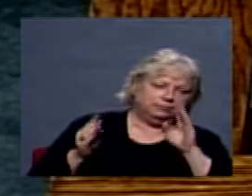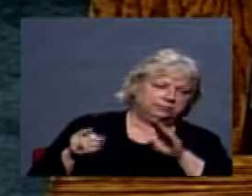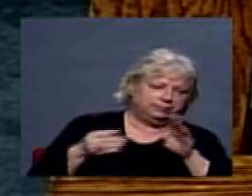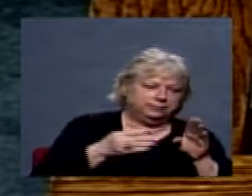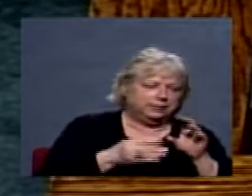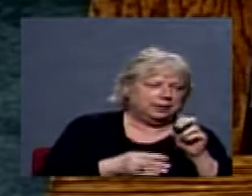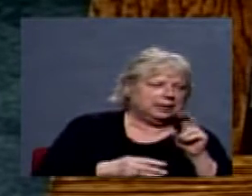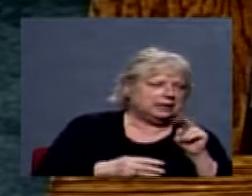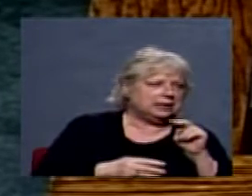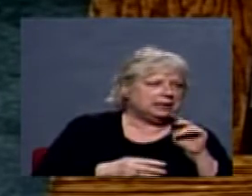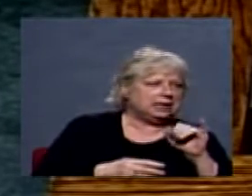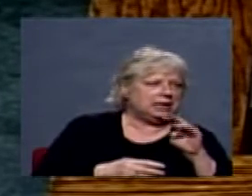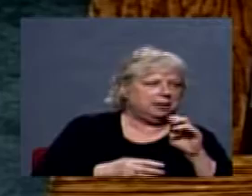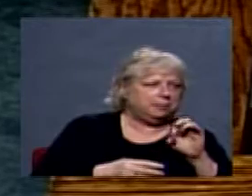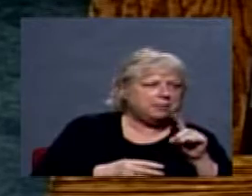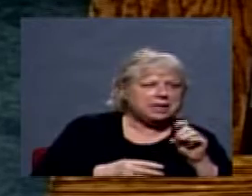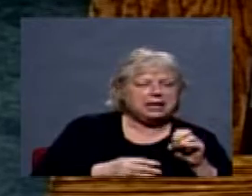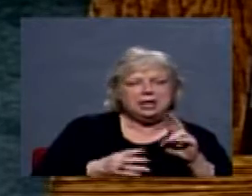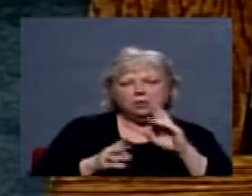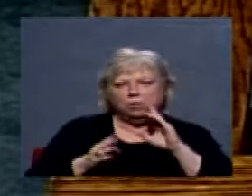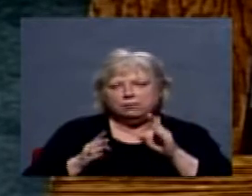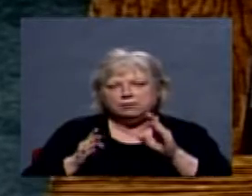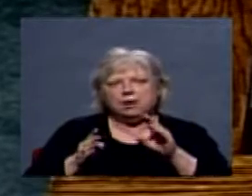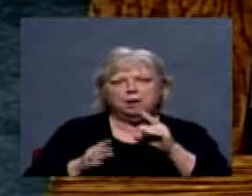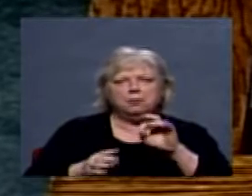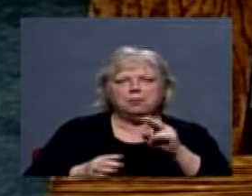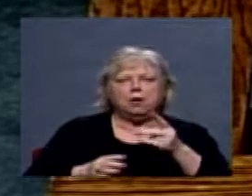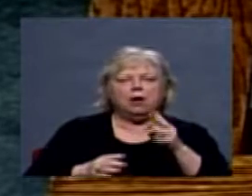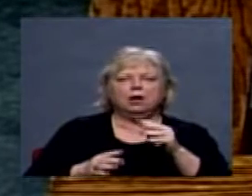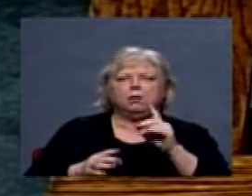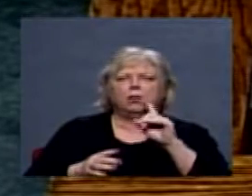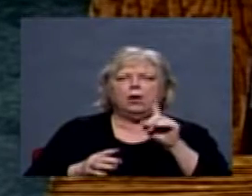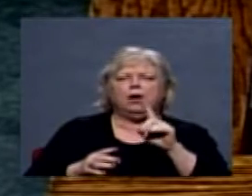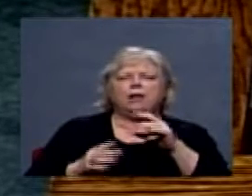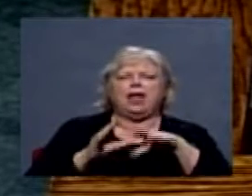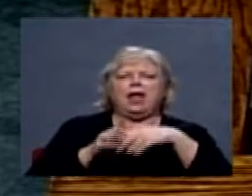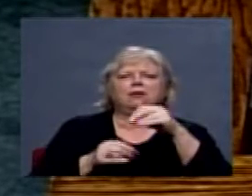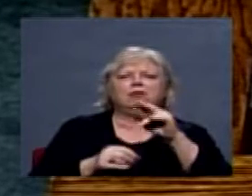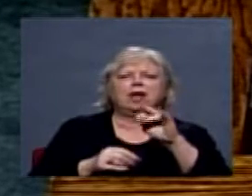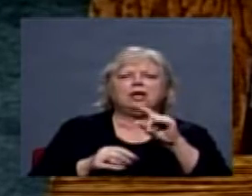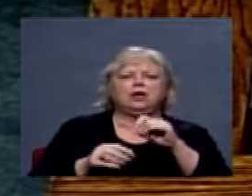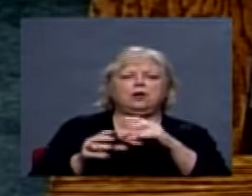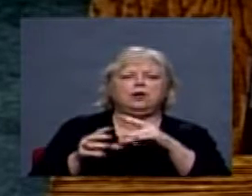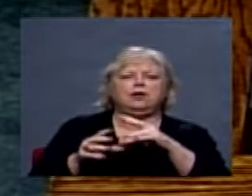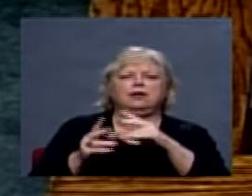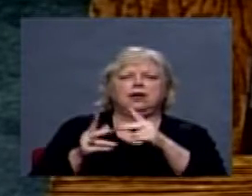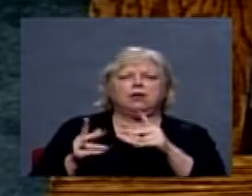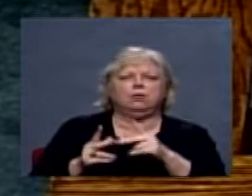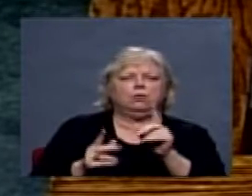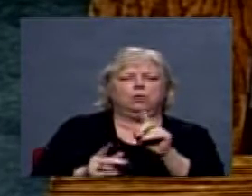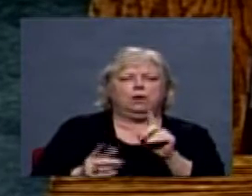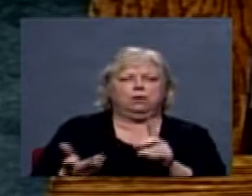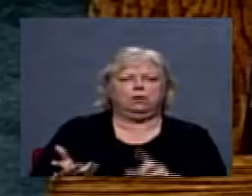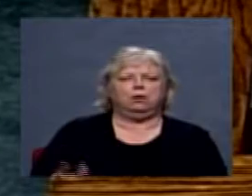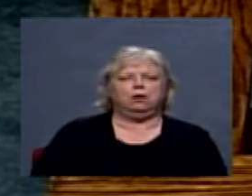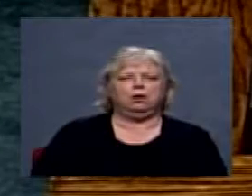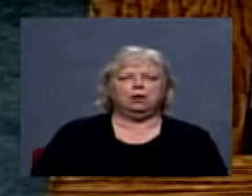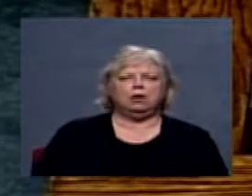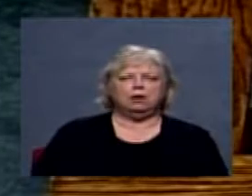Are they on the Markham Street side? Where are the outside units located?